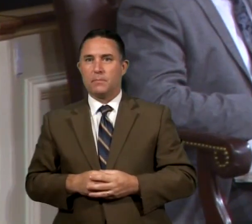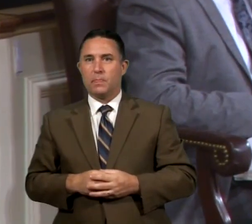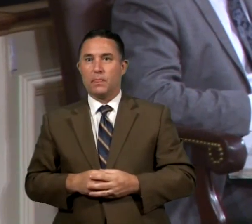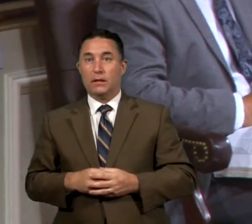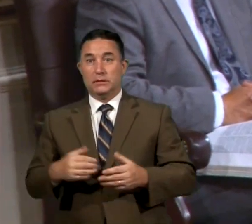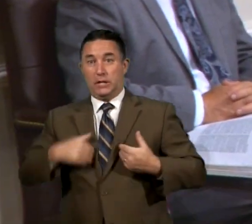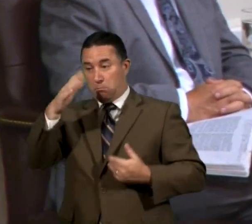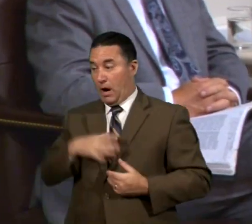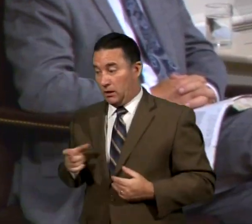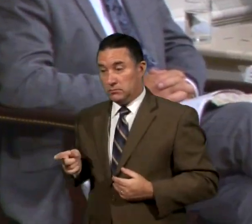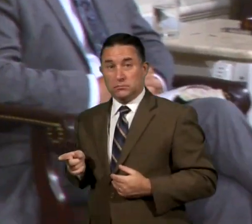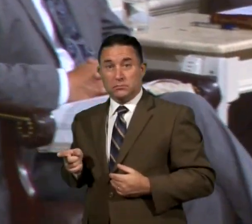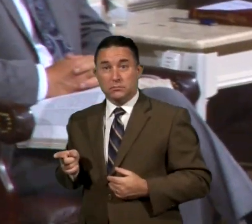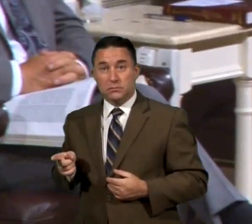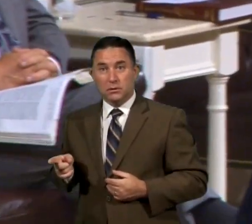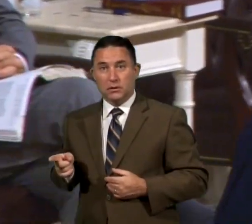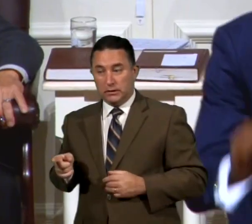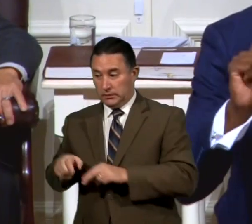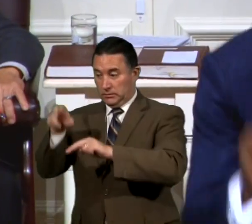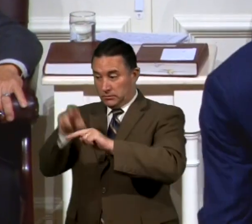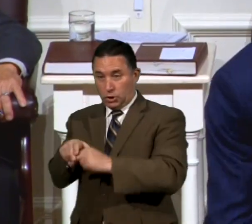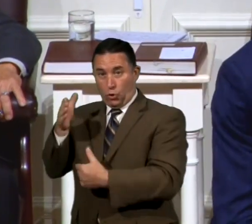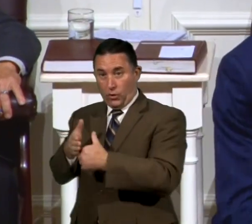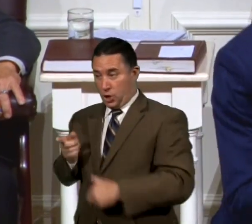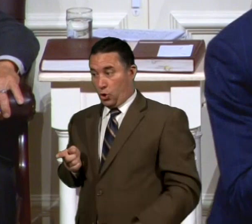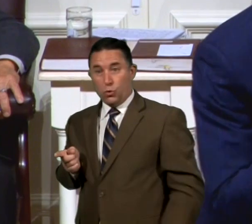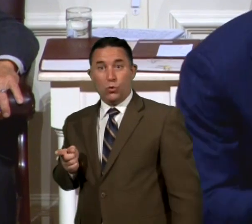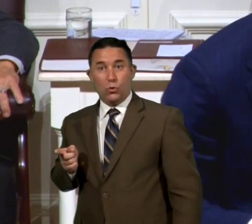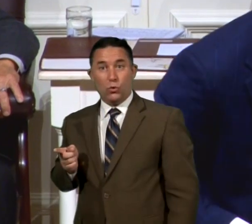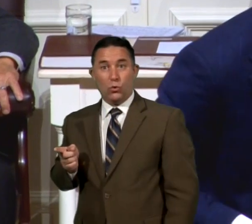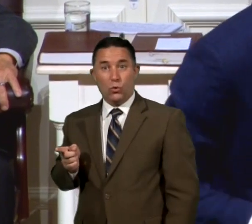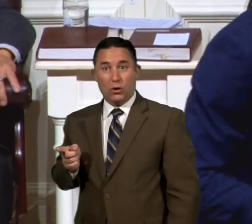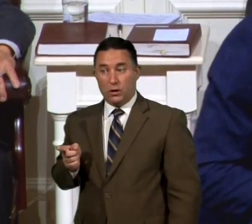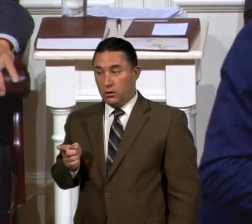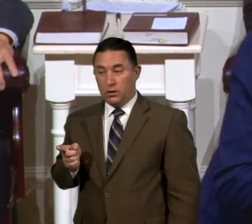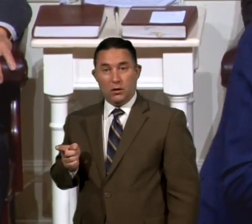This young man is sitting in a window.